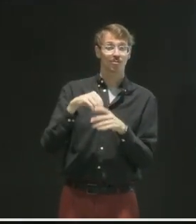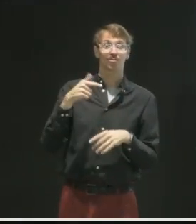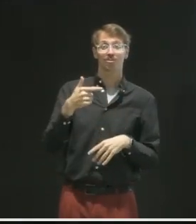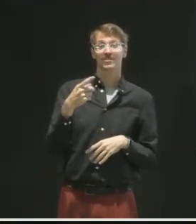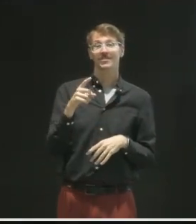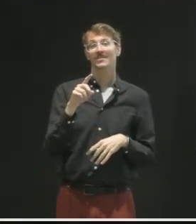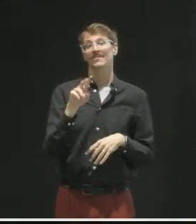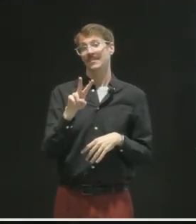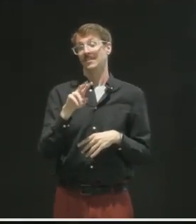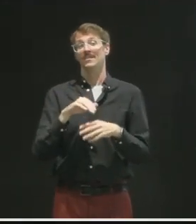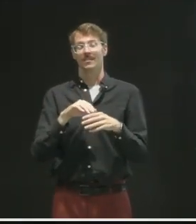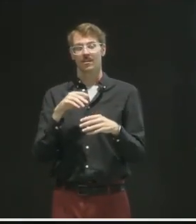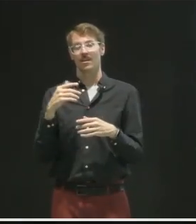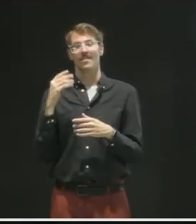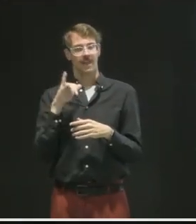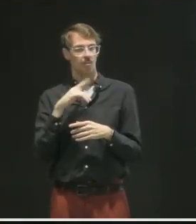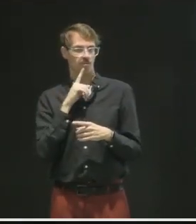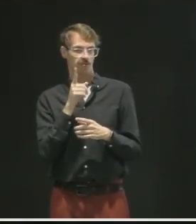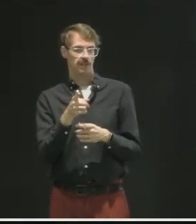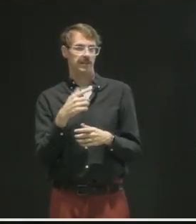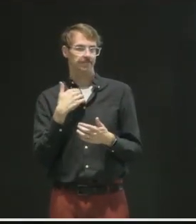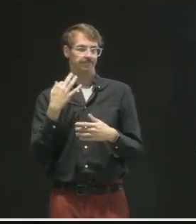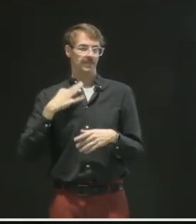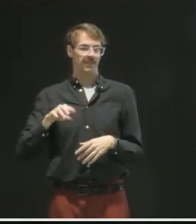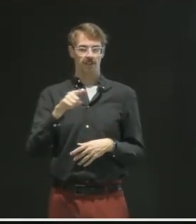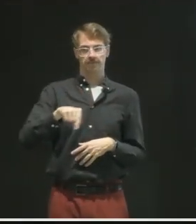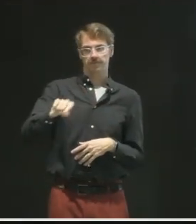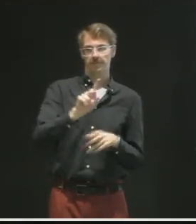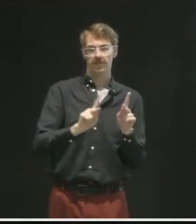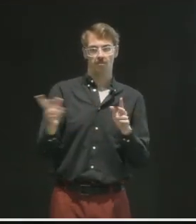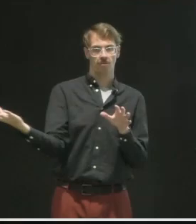the participants, we believe. So for example,